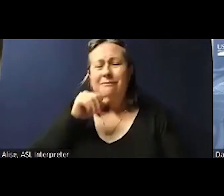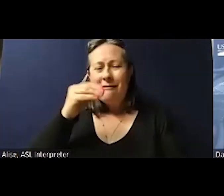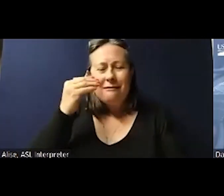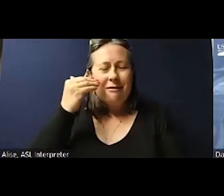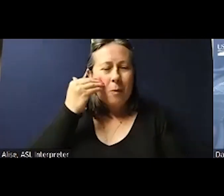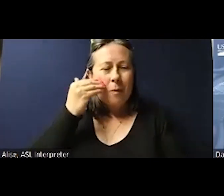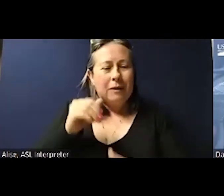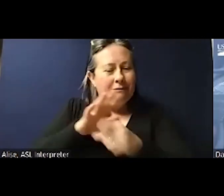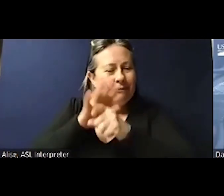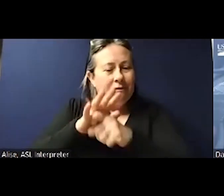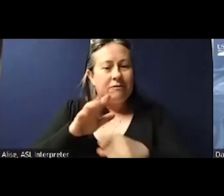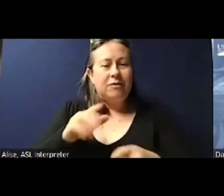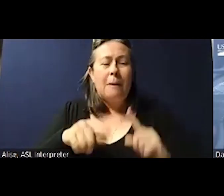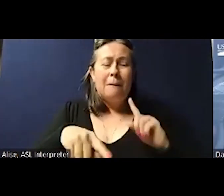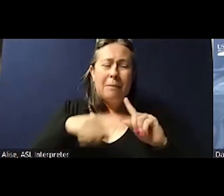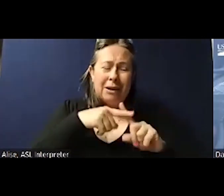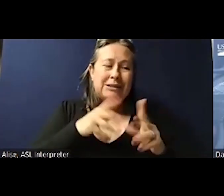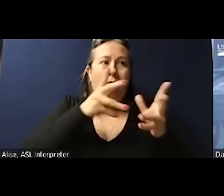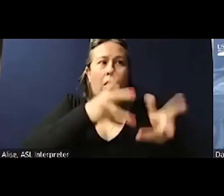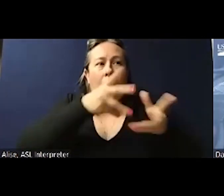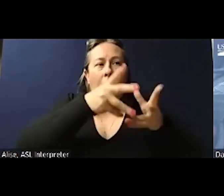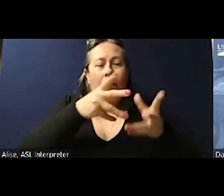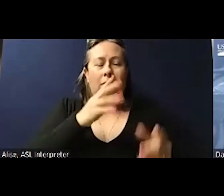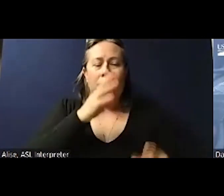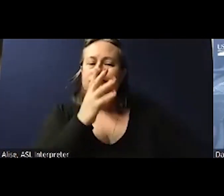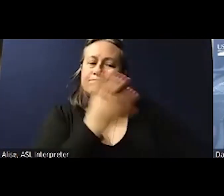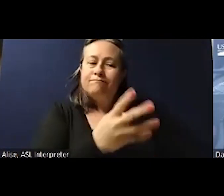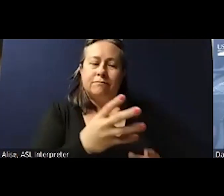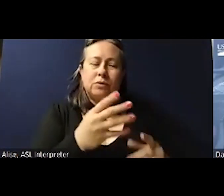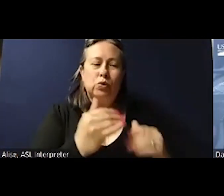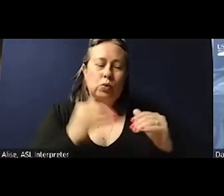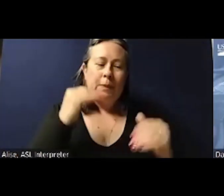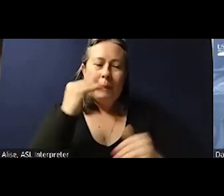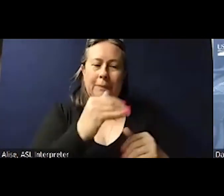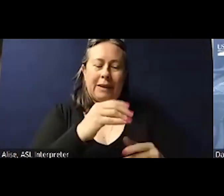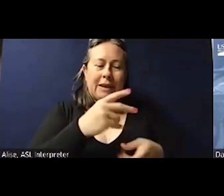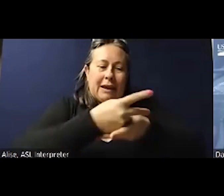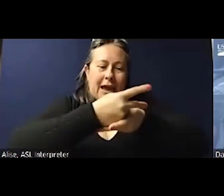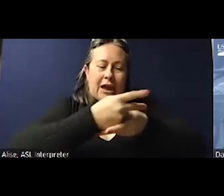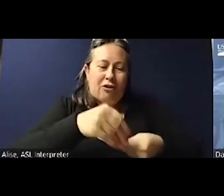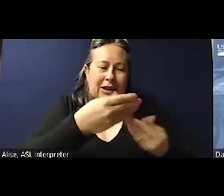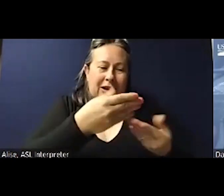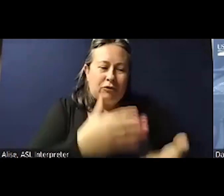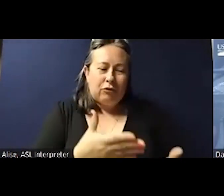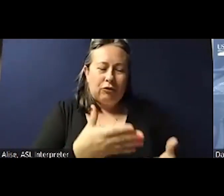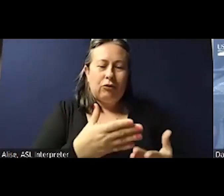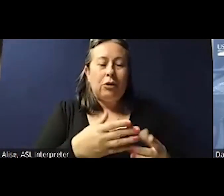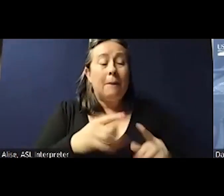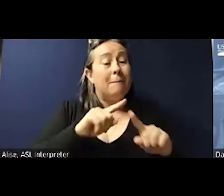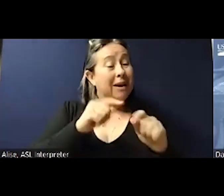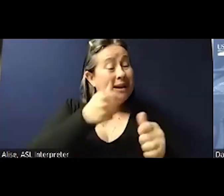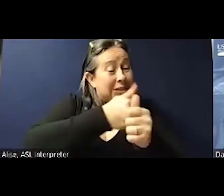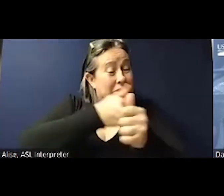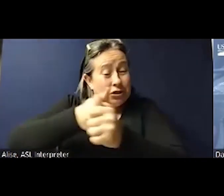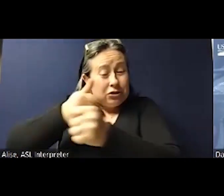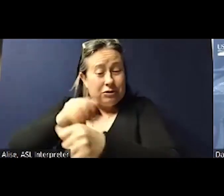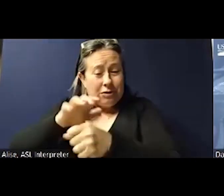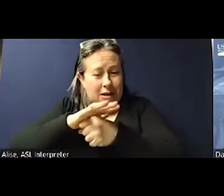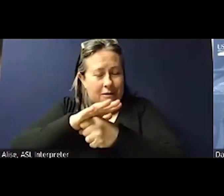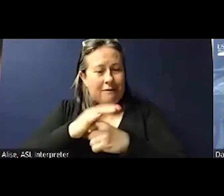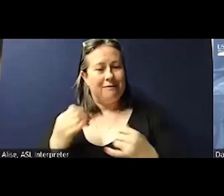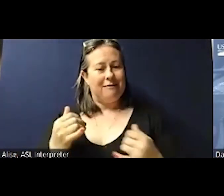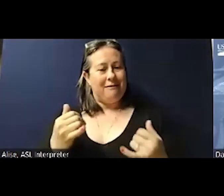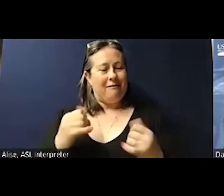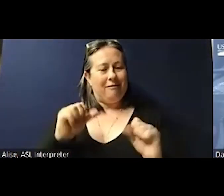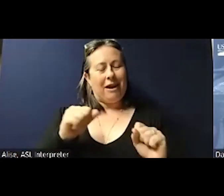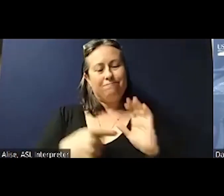its aftermath on their own, and we don't learn from the experiences of most patients. In each of these areas, the good news is we can point to a new